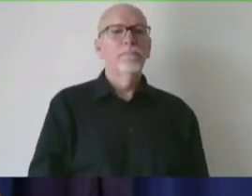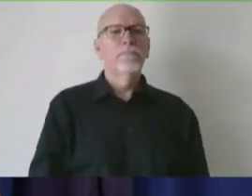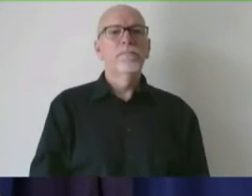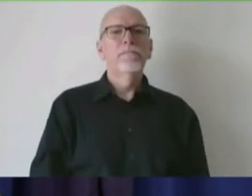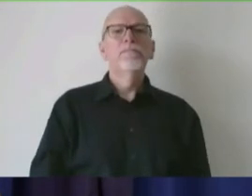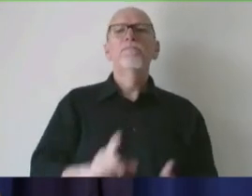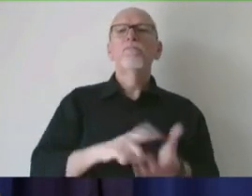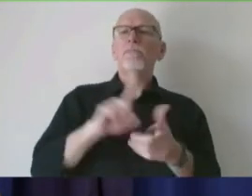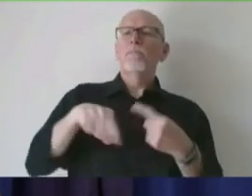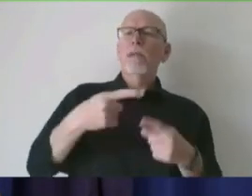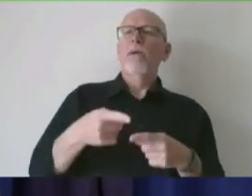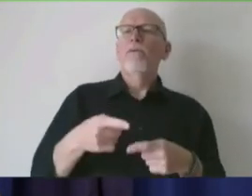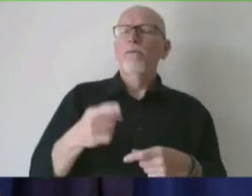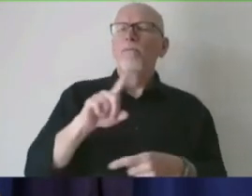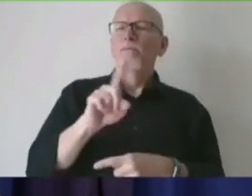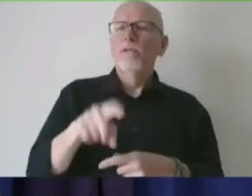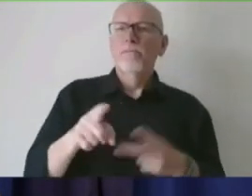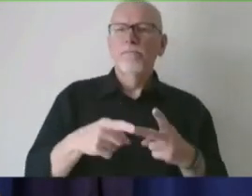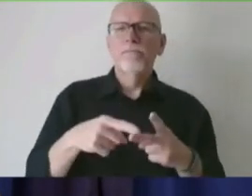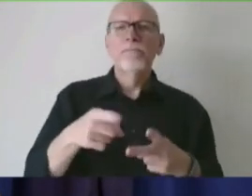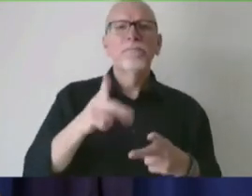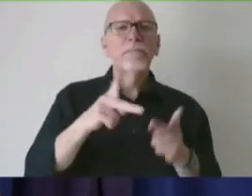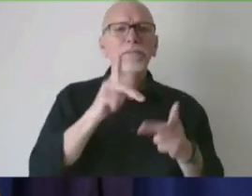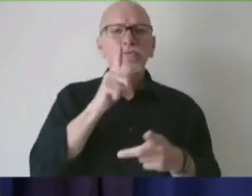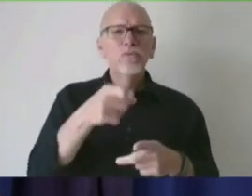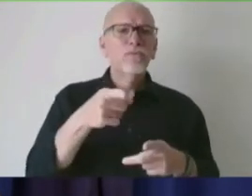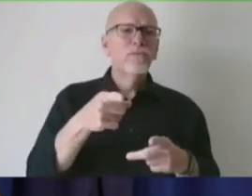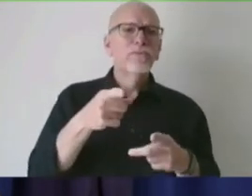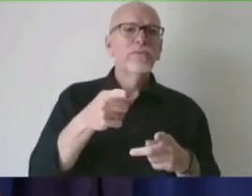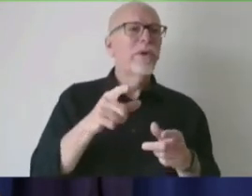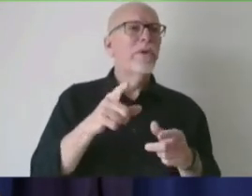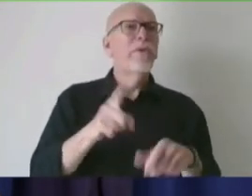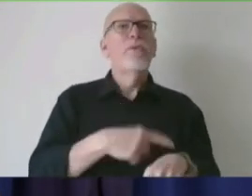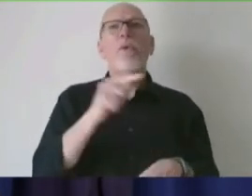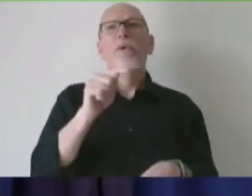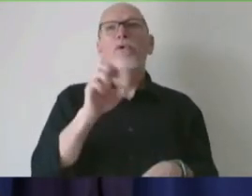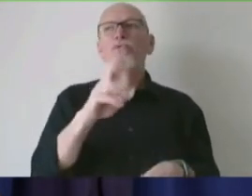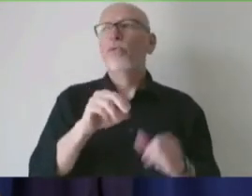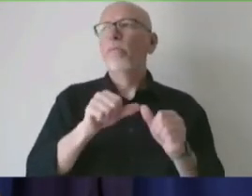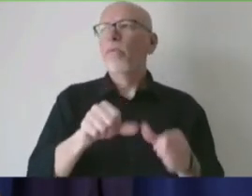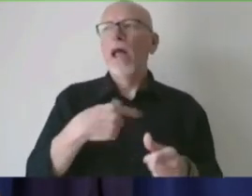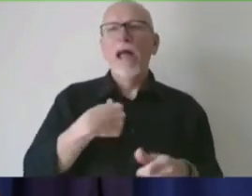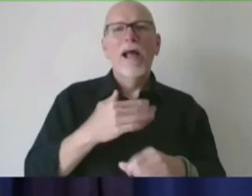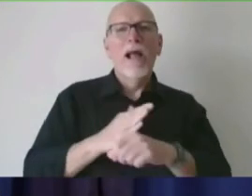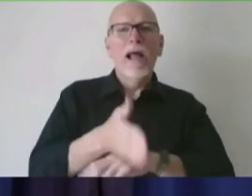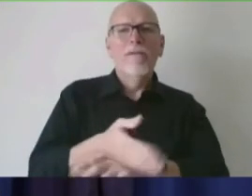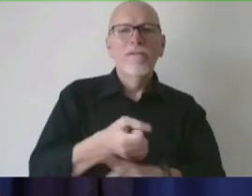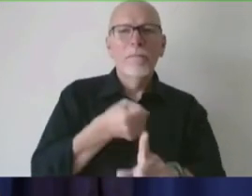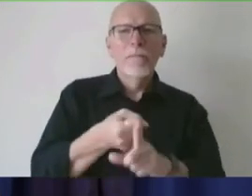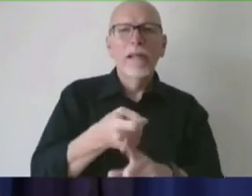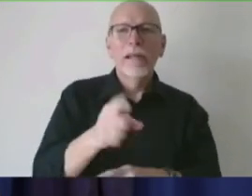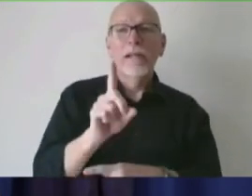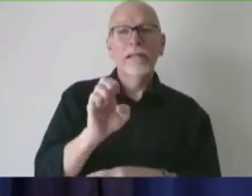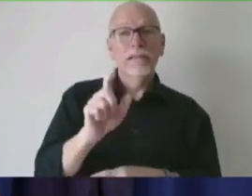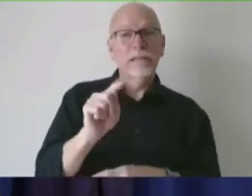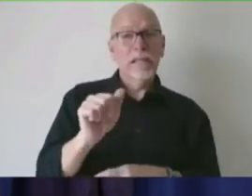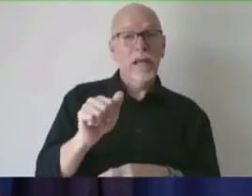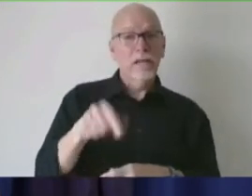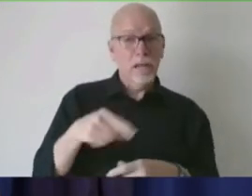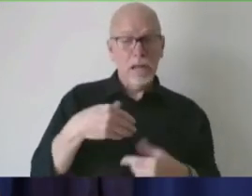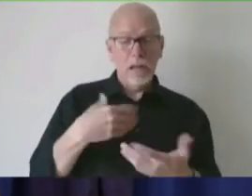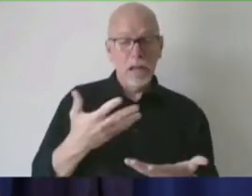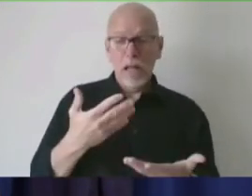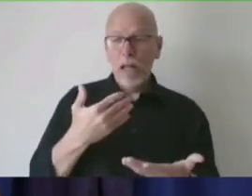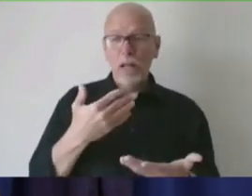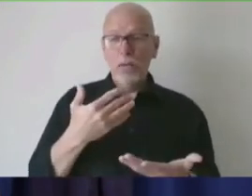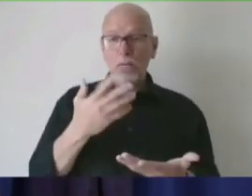after effects, these people that are long-termers or whatever they're calling that? The Delta variant, has there been time to